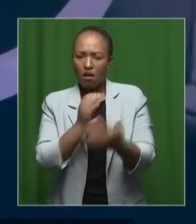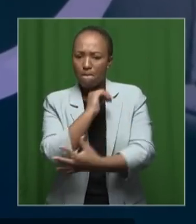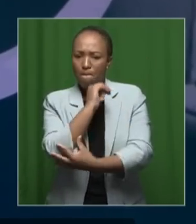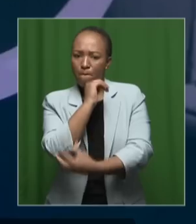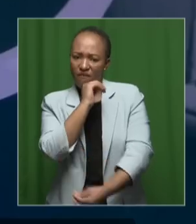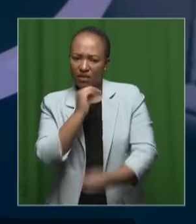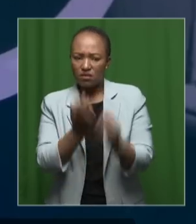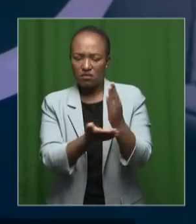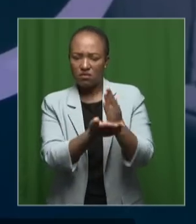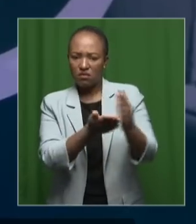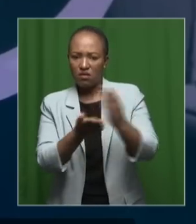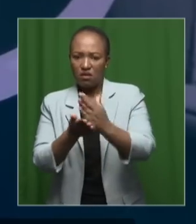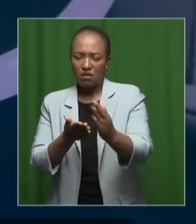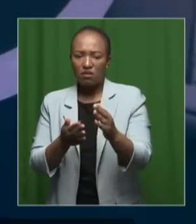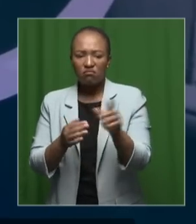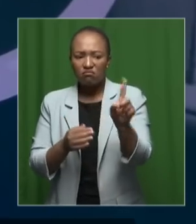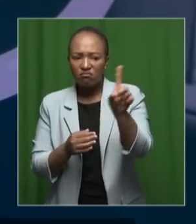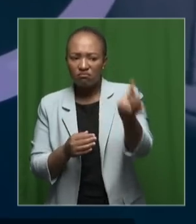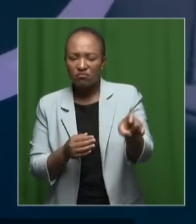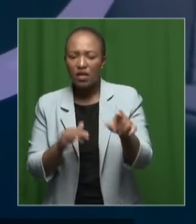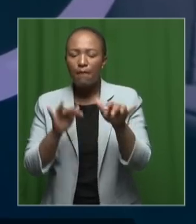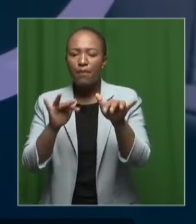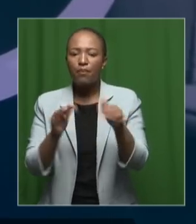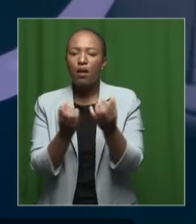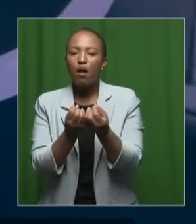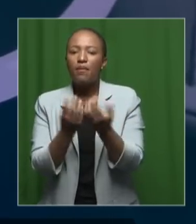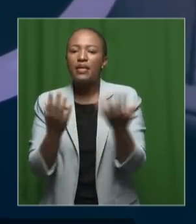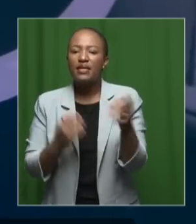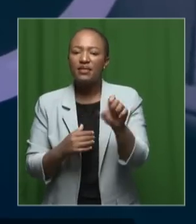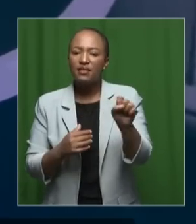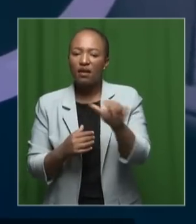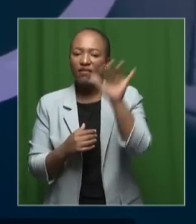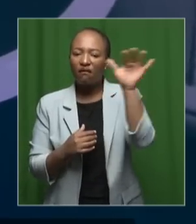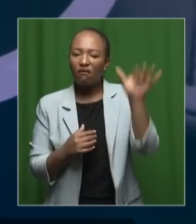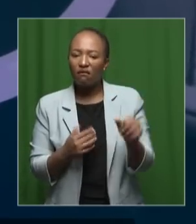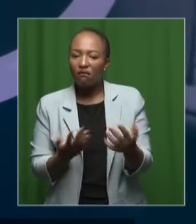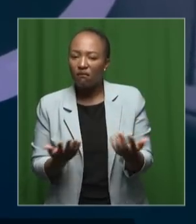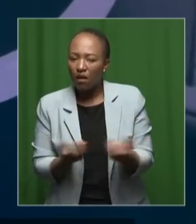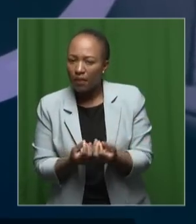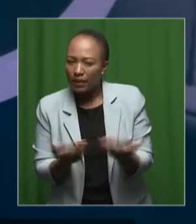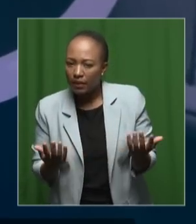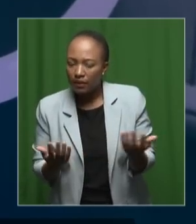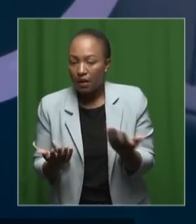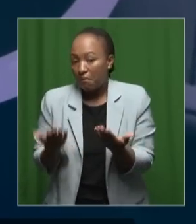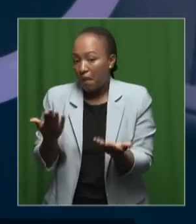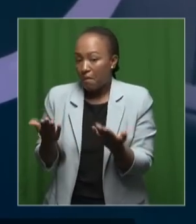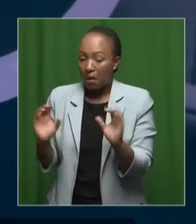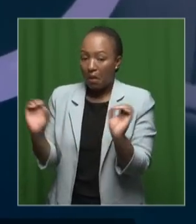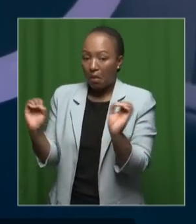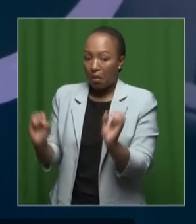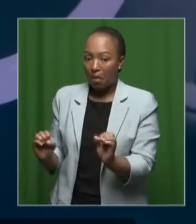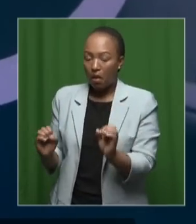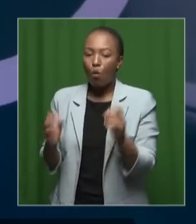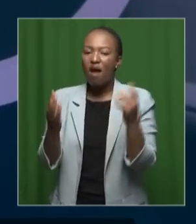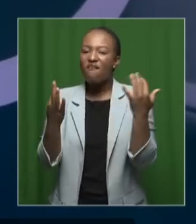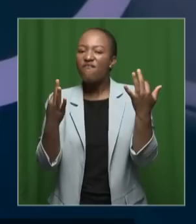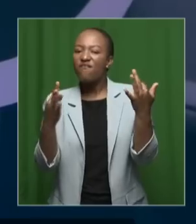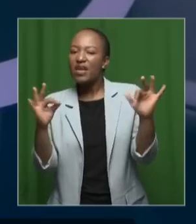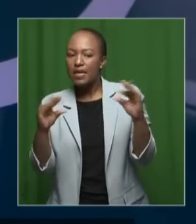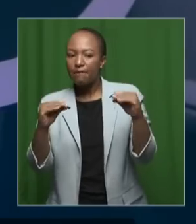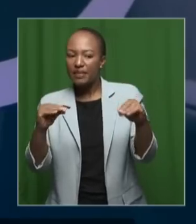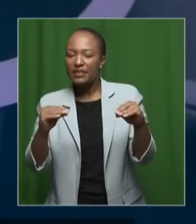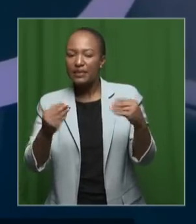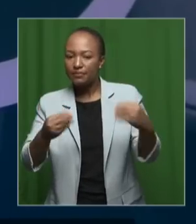how many of those are going to be South Africans? Hardly any, because we haven't even started on the free trade area. And